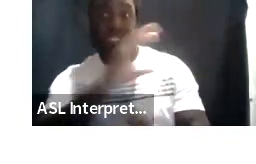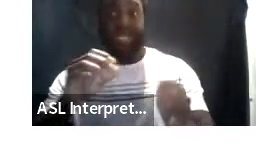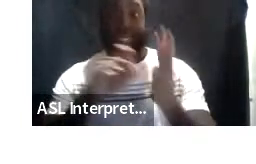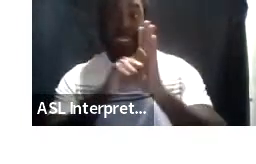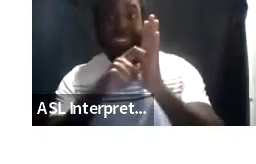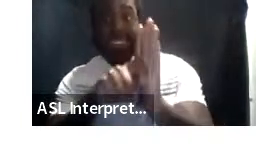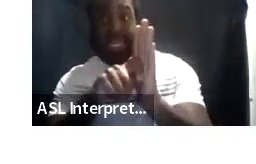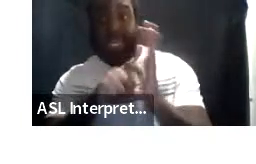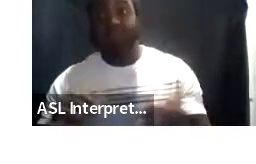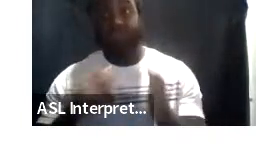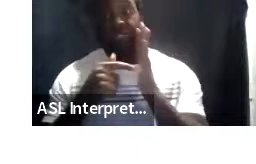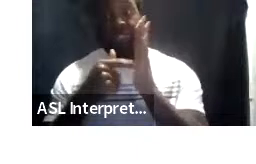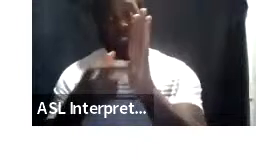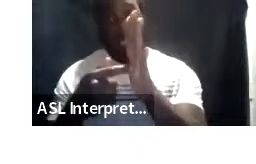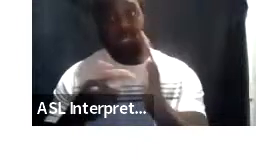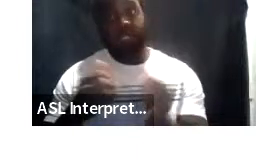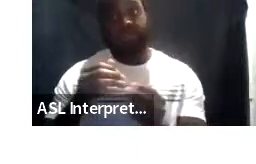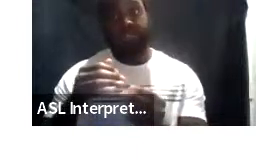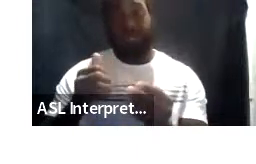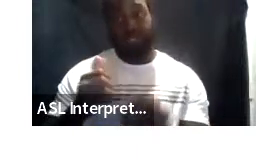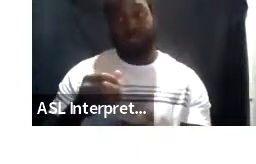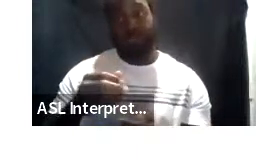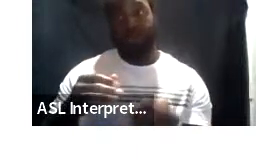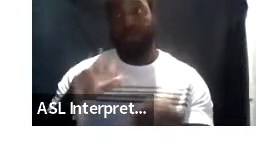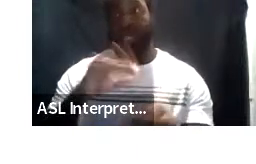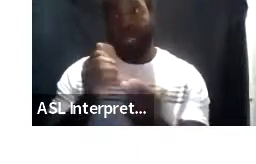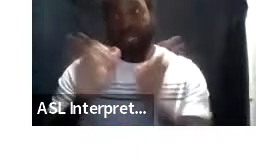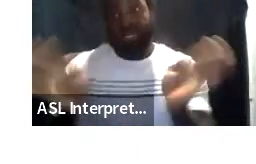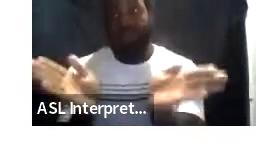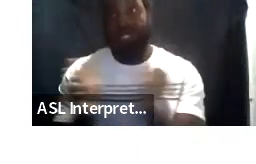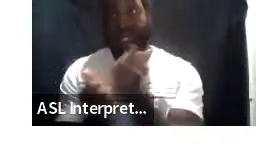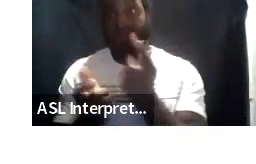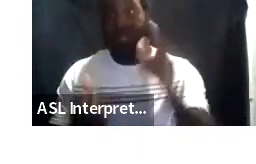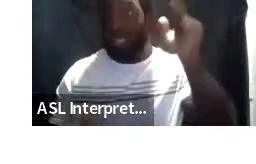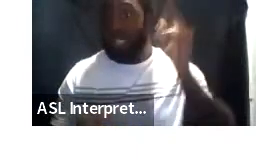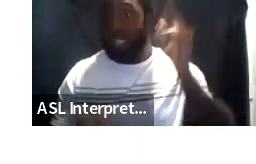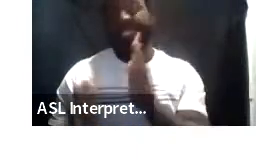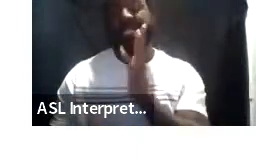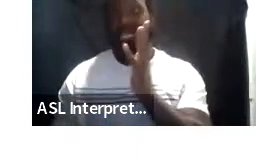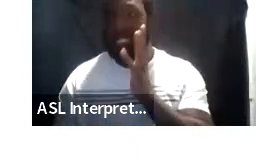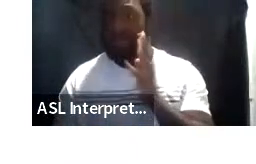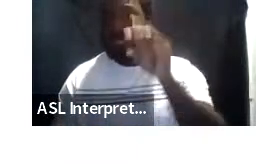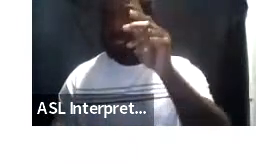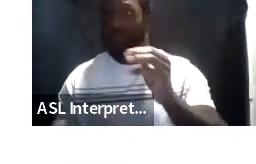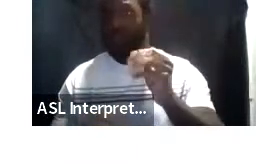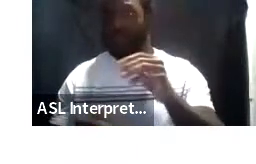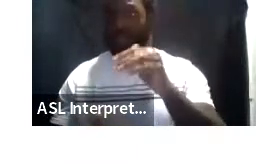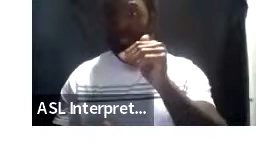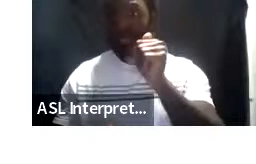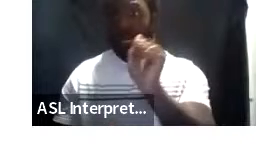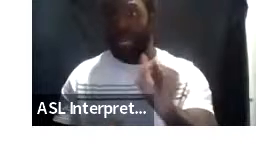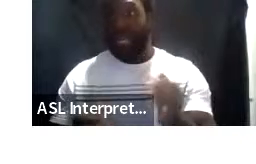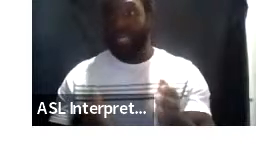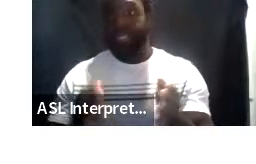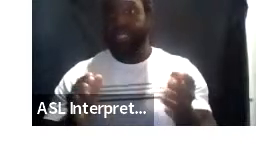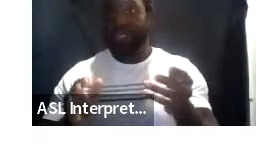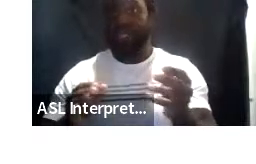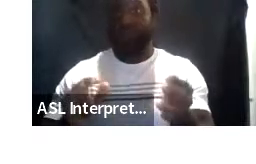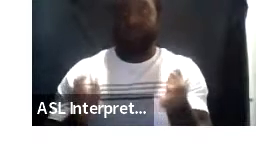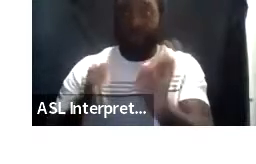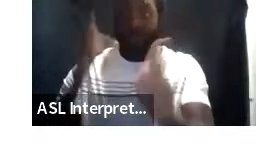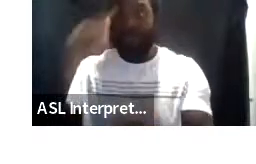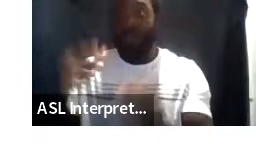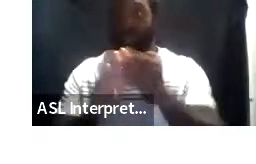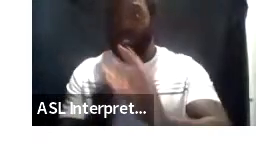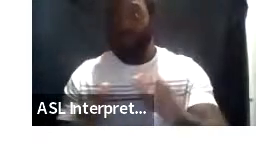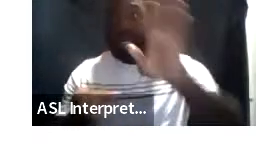its impact. I encourage everyone to listen and to speak up. As a proponent for community engagement, I want to